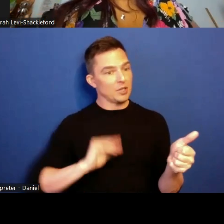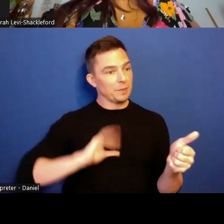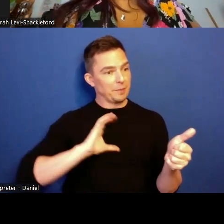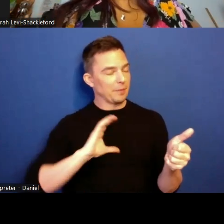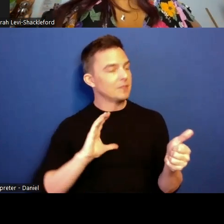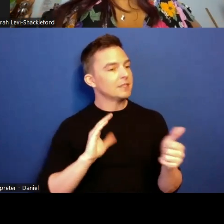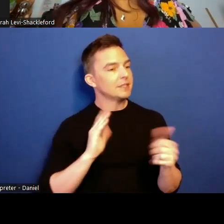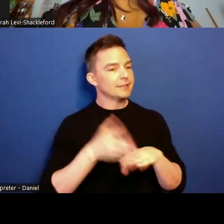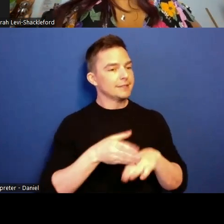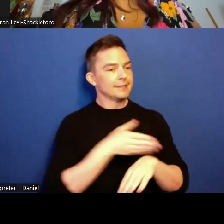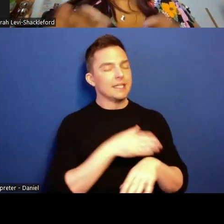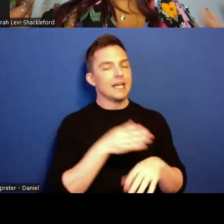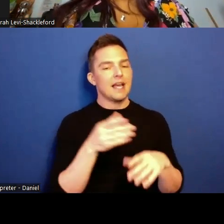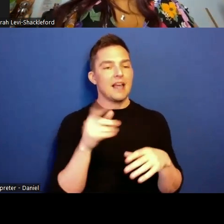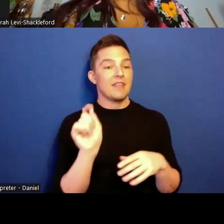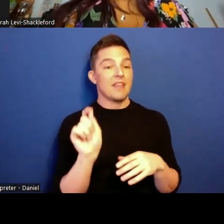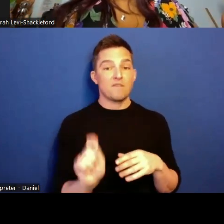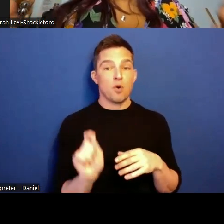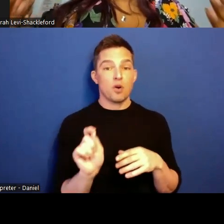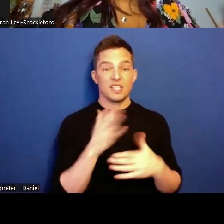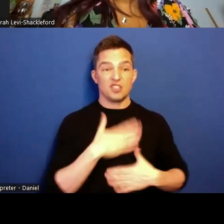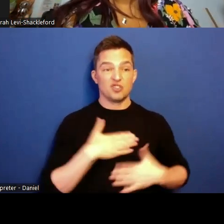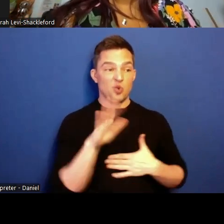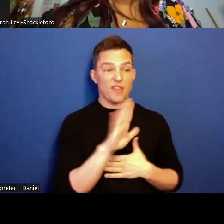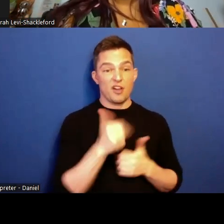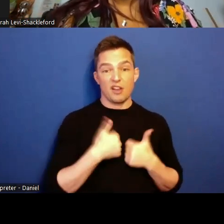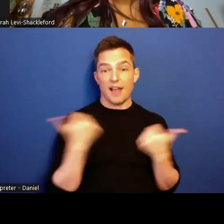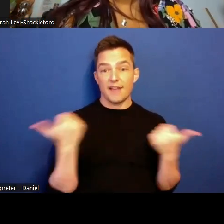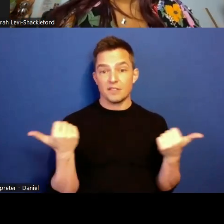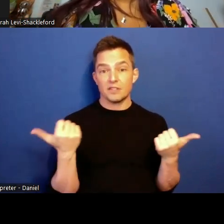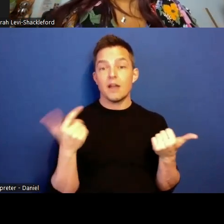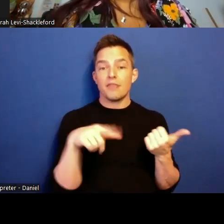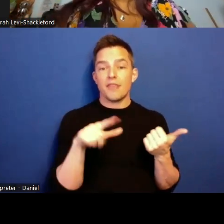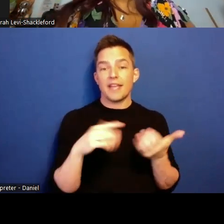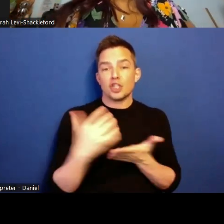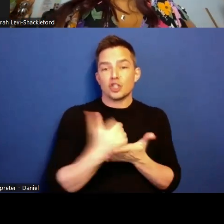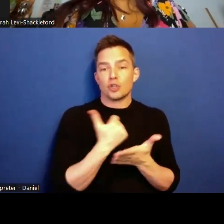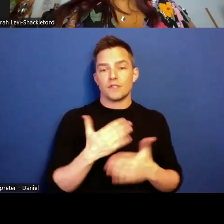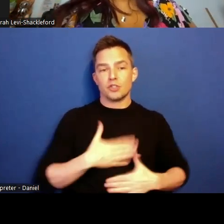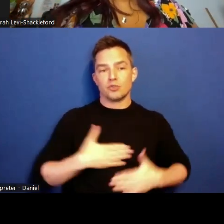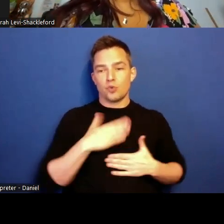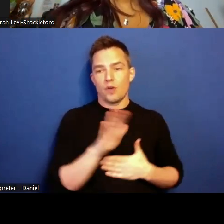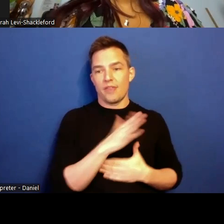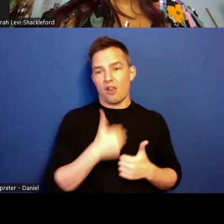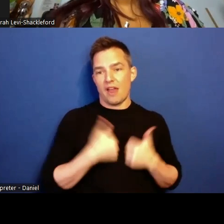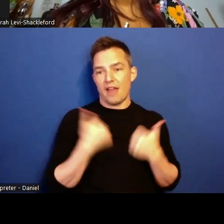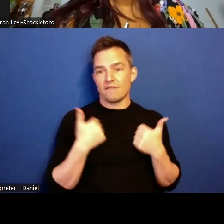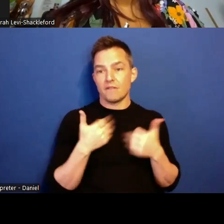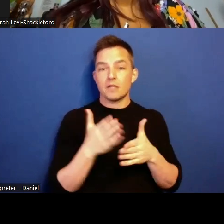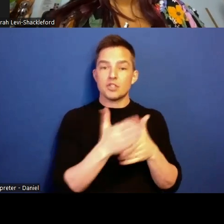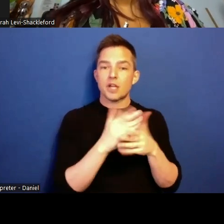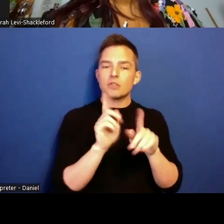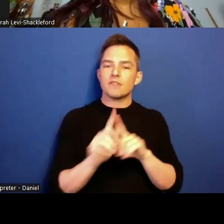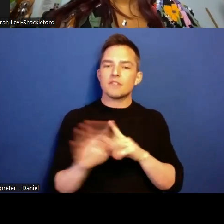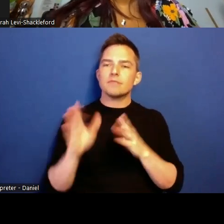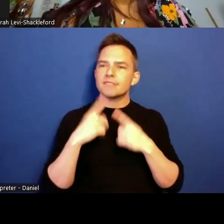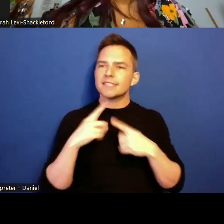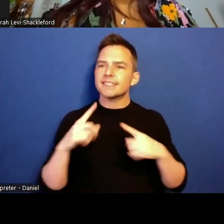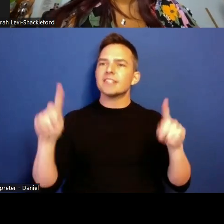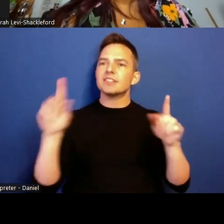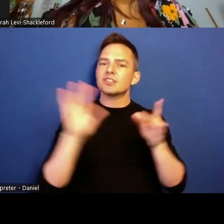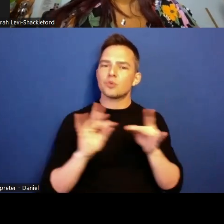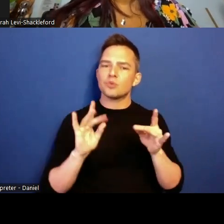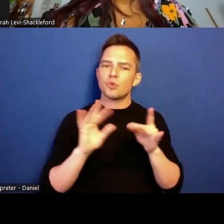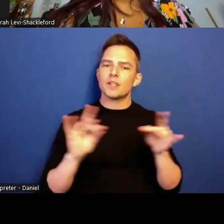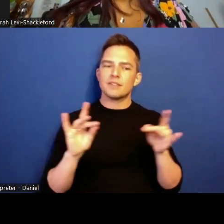therefore enjoy their life, that they deserve to enjoy their life. Share different success stories. I think that would